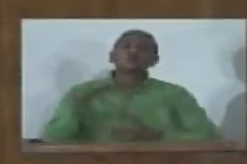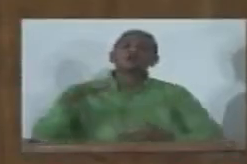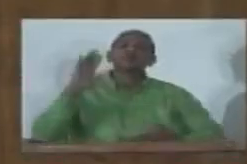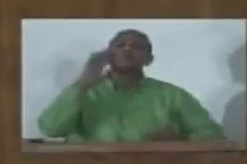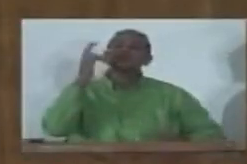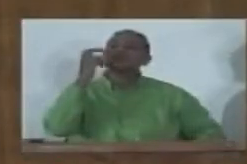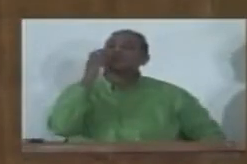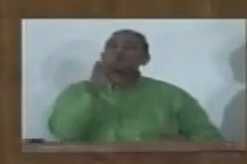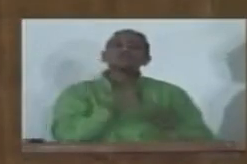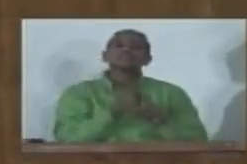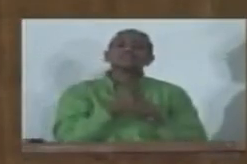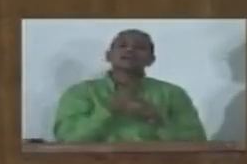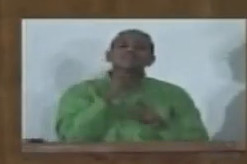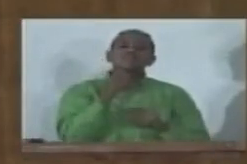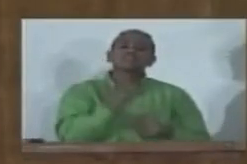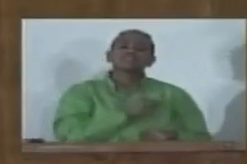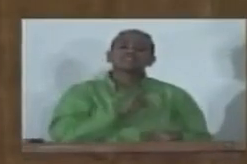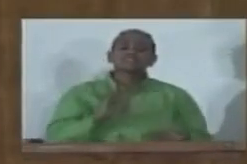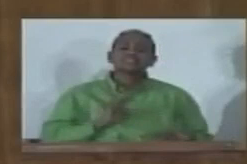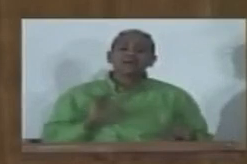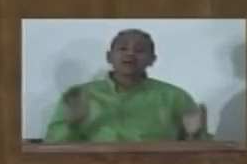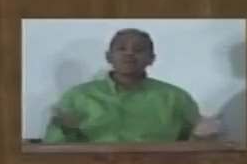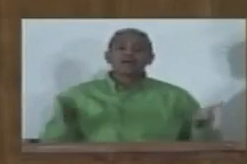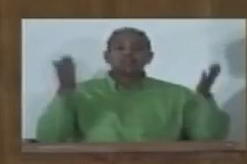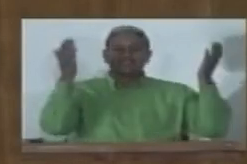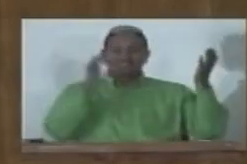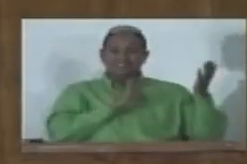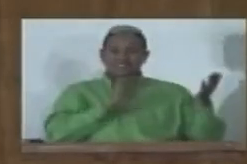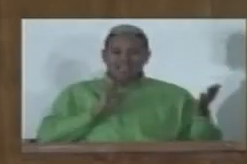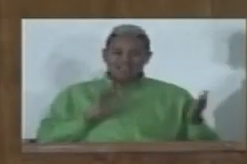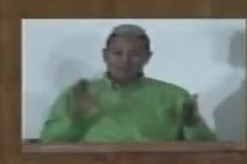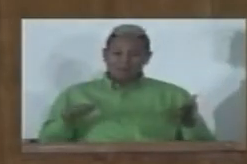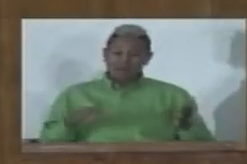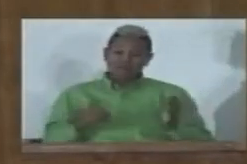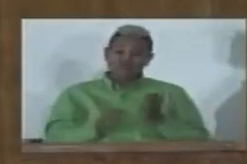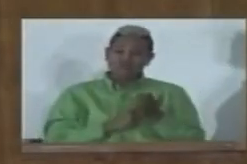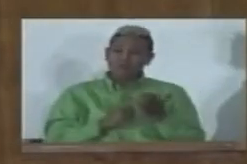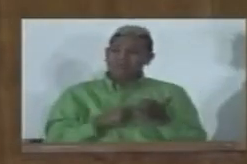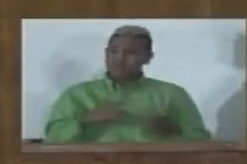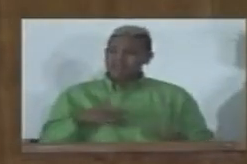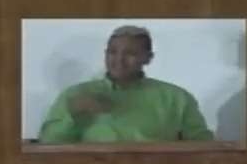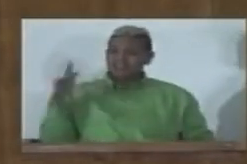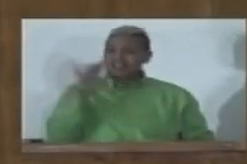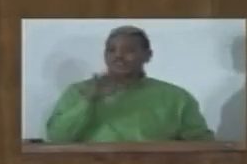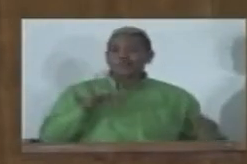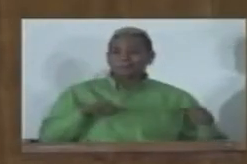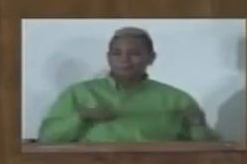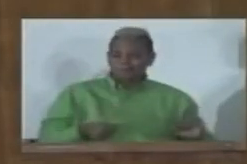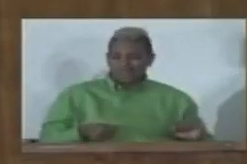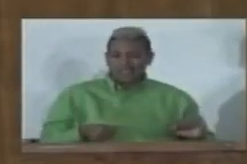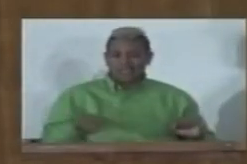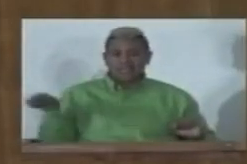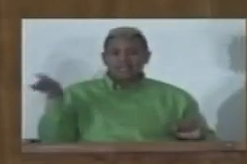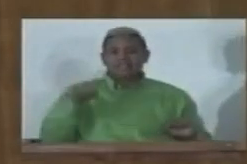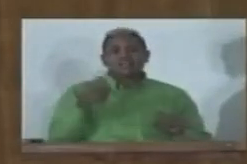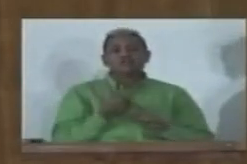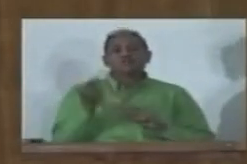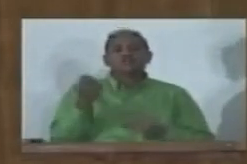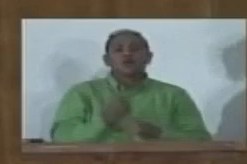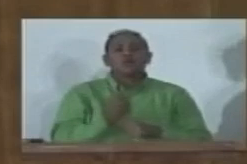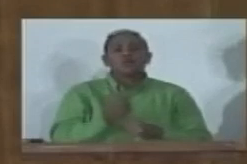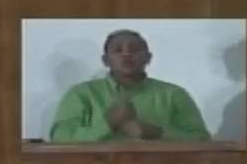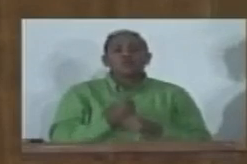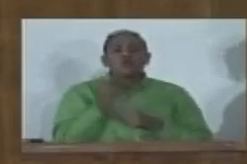doubt benefit the staff of parliament. At times I feel their pain as they carry out their